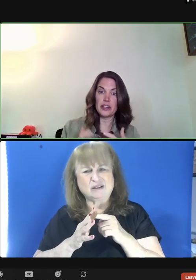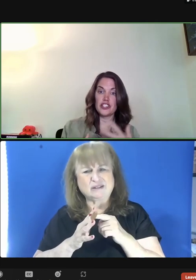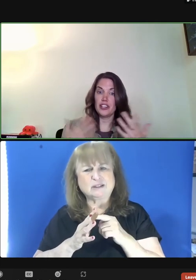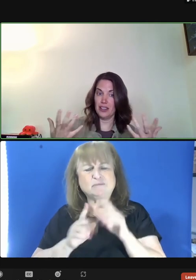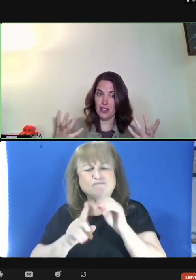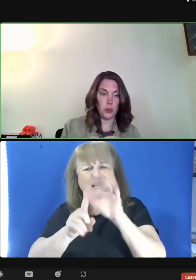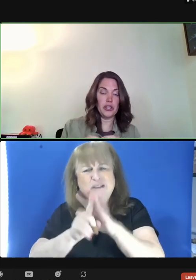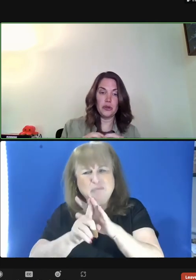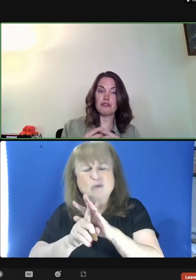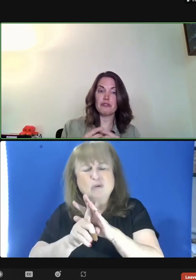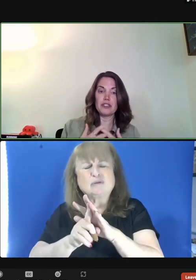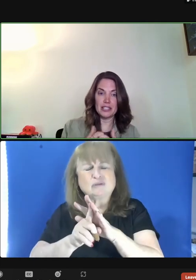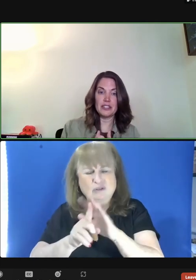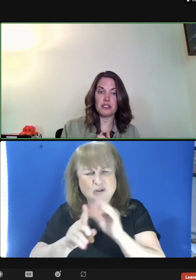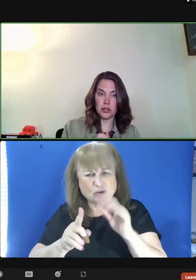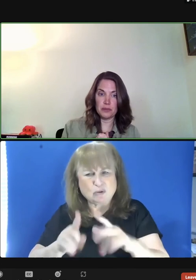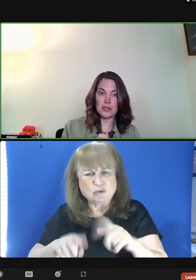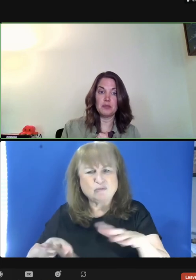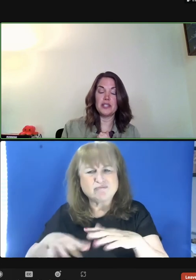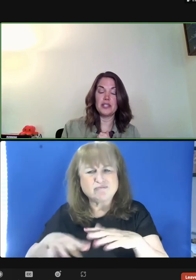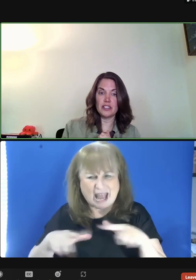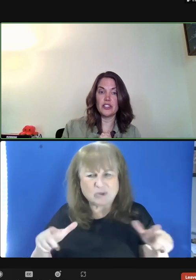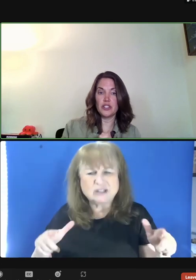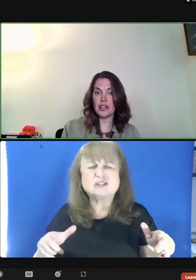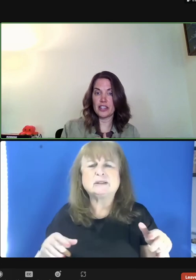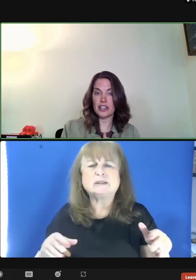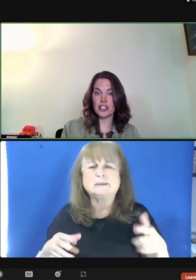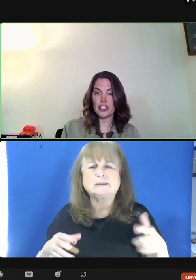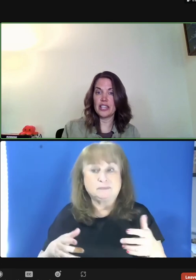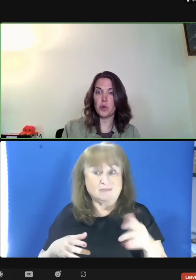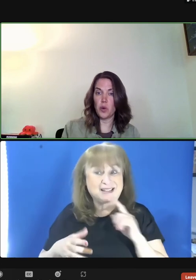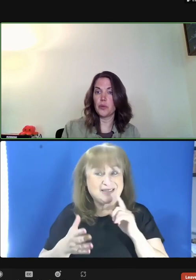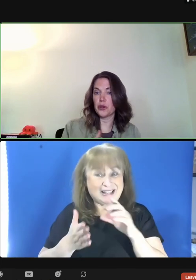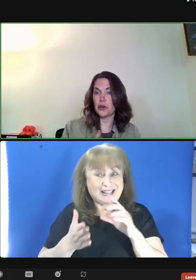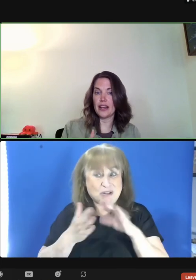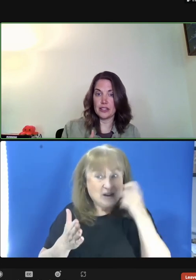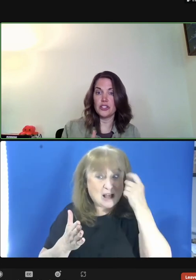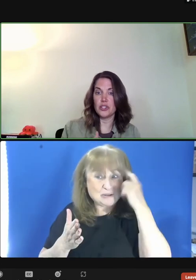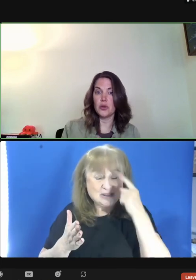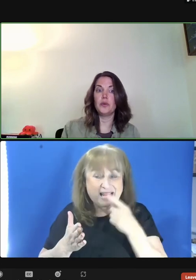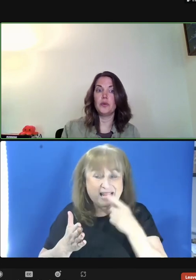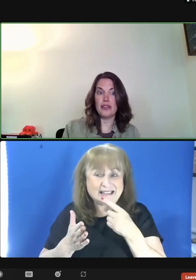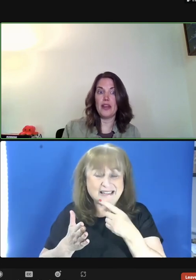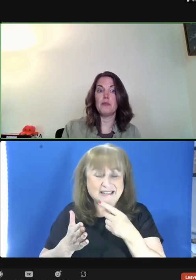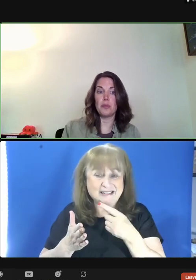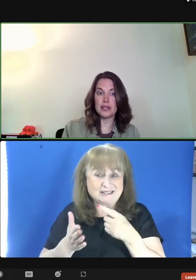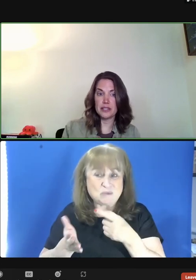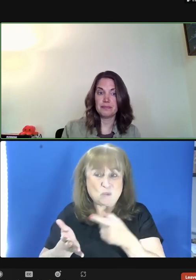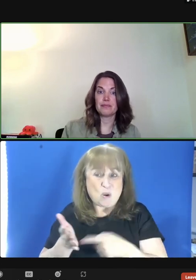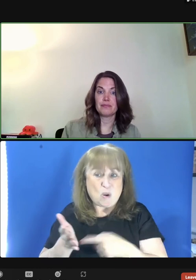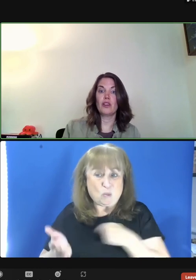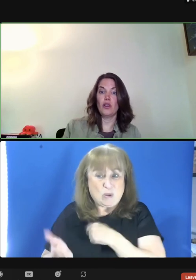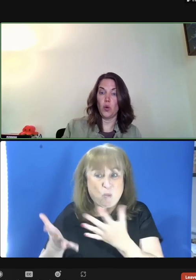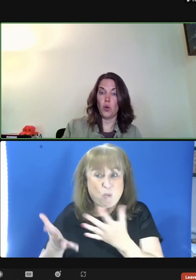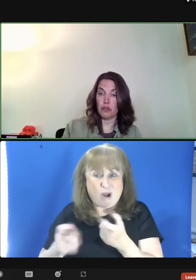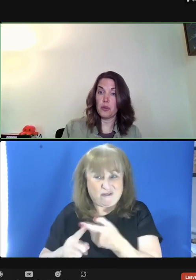to language, we use it for lots of different purposes, but does the student actually understand what they're being asked to do in that